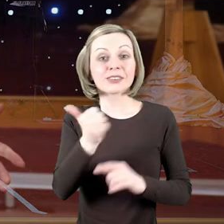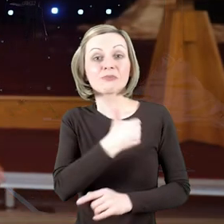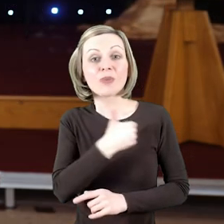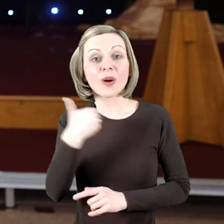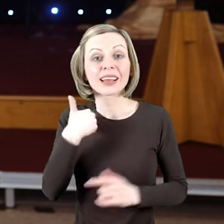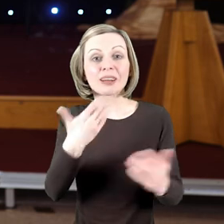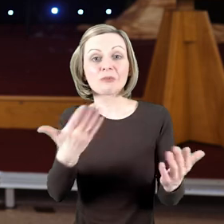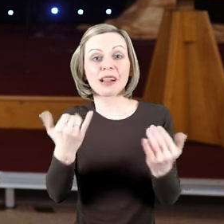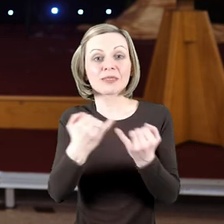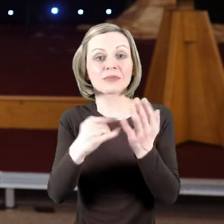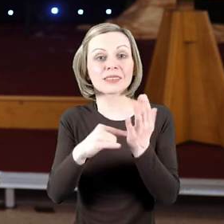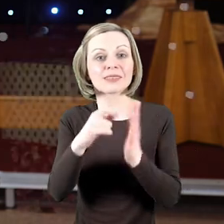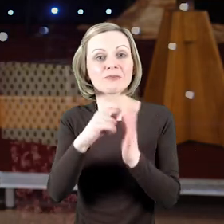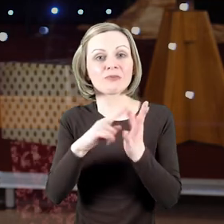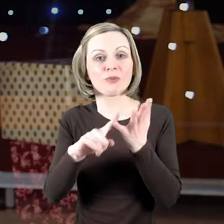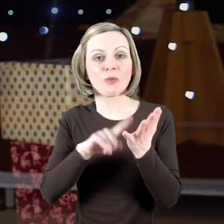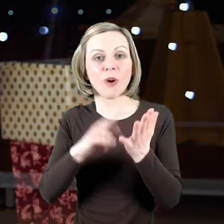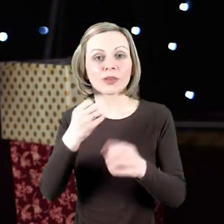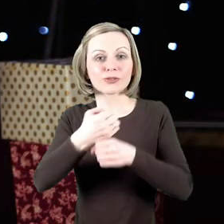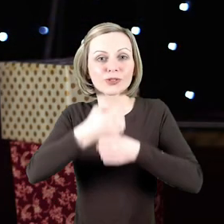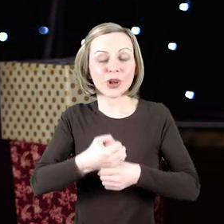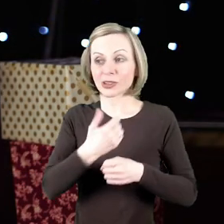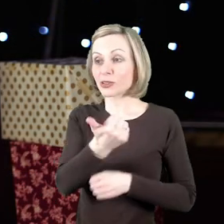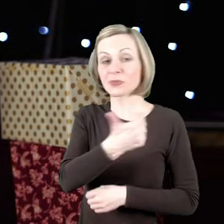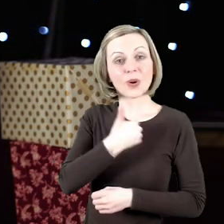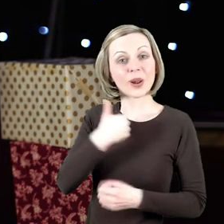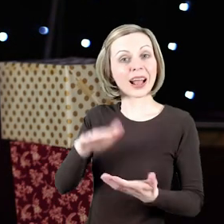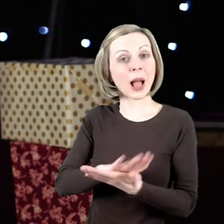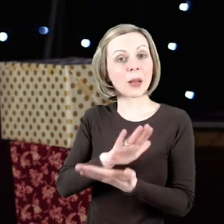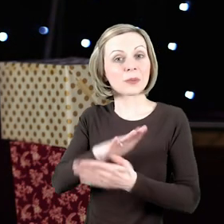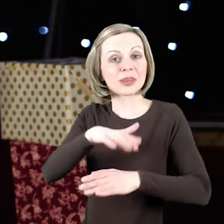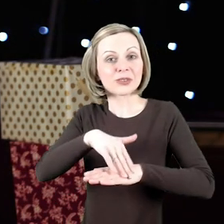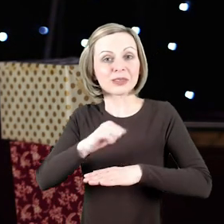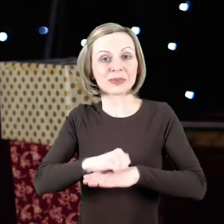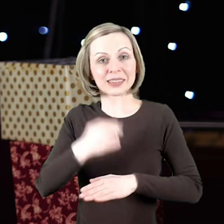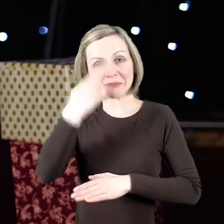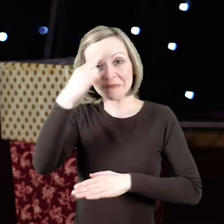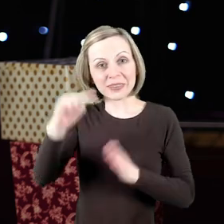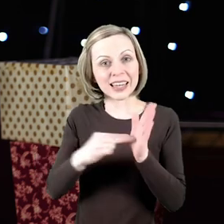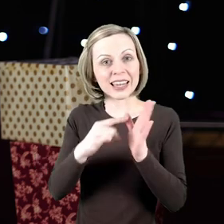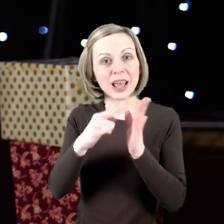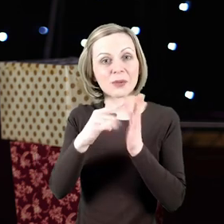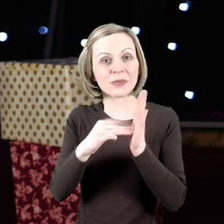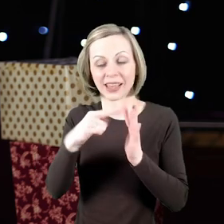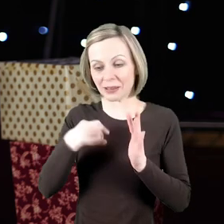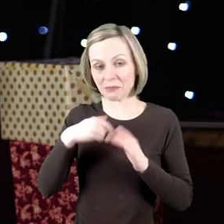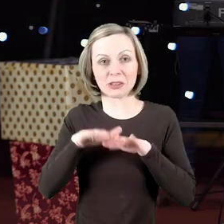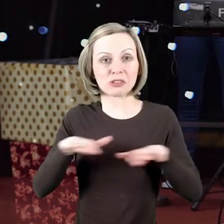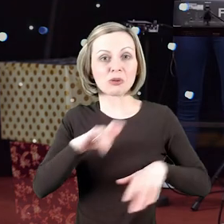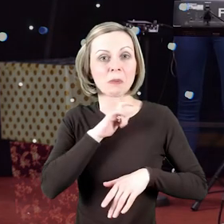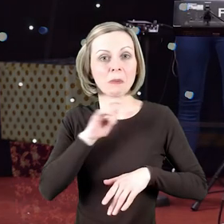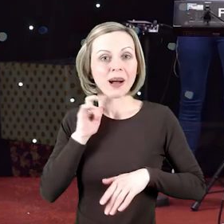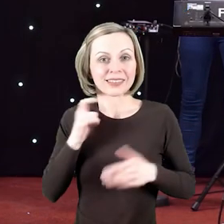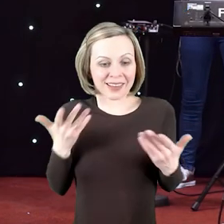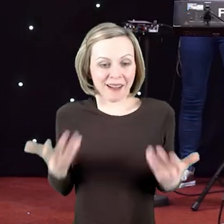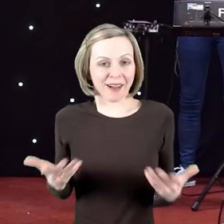Good morning and welcome to St Paul's Church. Good morning everybody and a very happy Christmas. My name is Naomi and I am the children's pastor here at